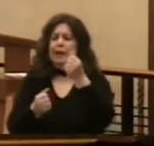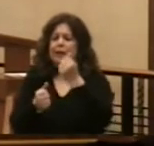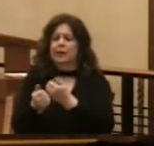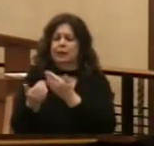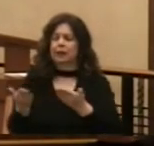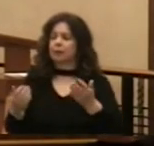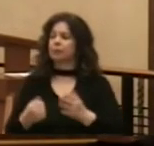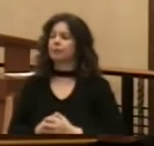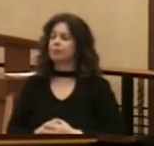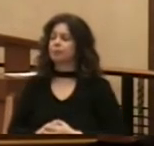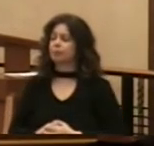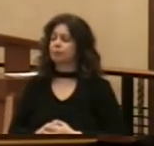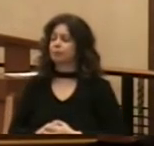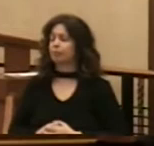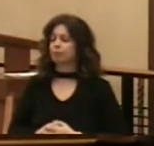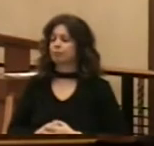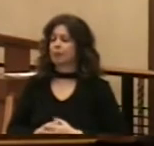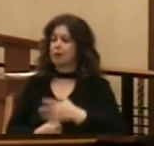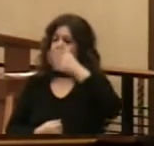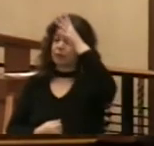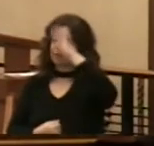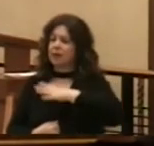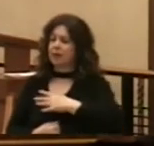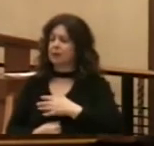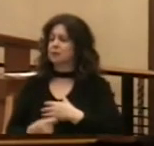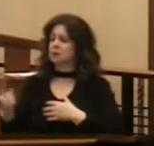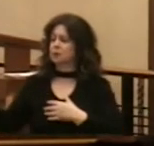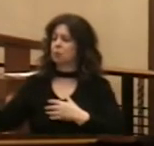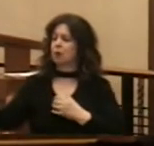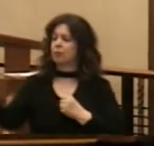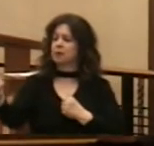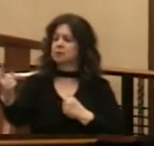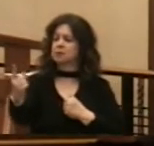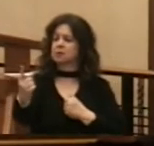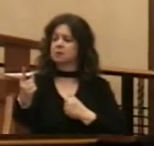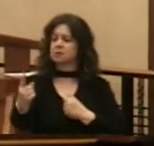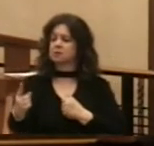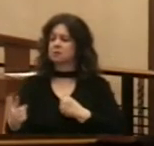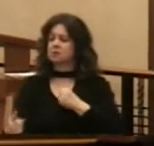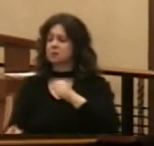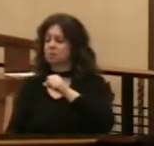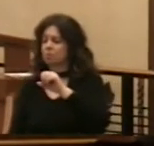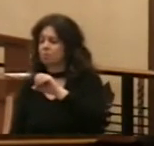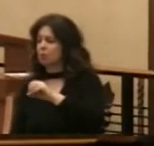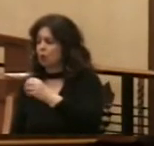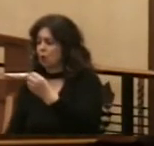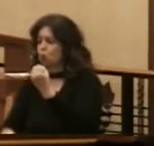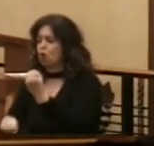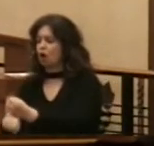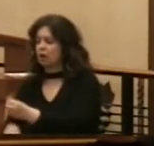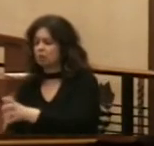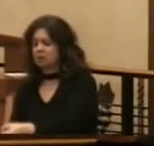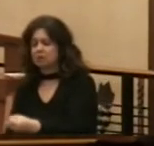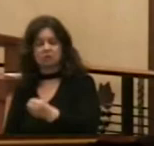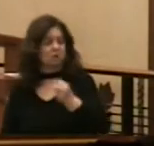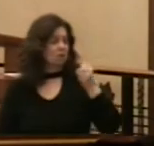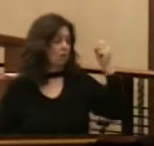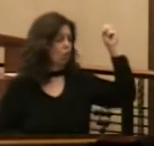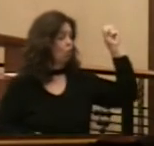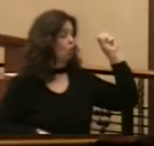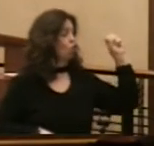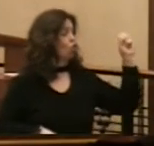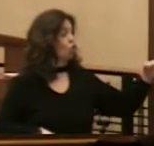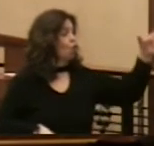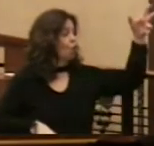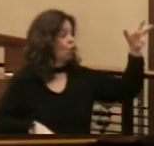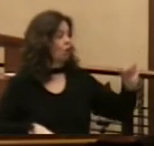Then the passerby threw a large rock into the hole and said, if that's the case, just throw dirt on that rock. It's